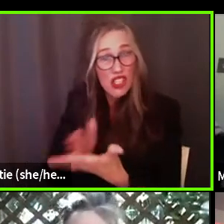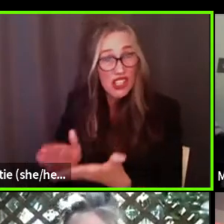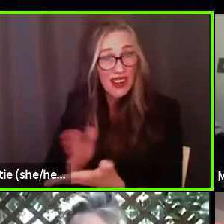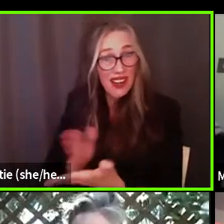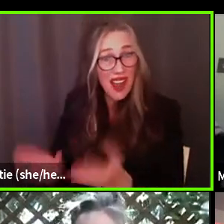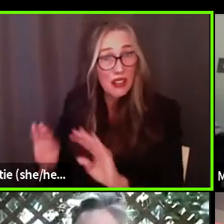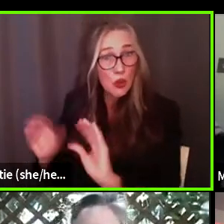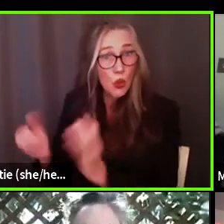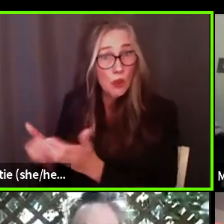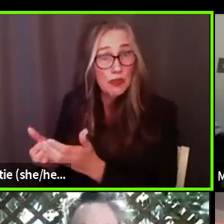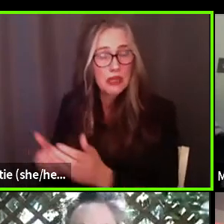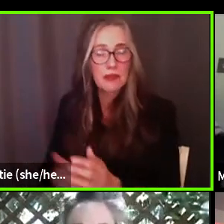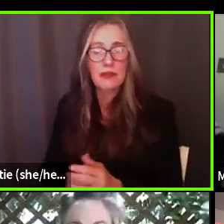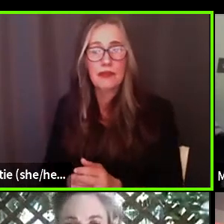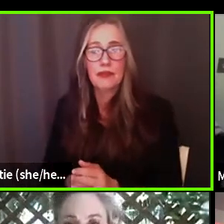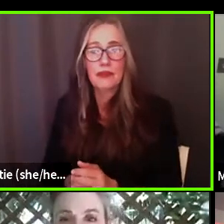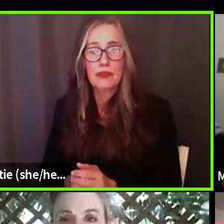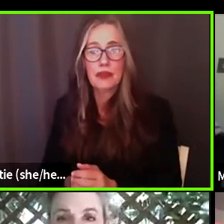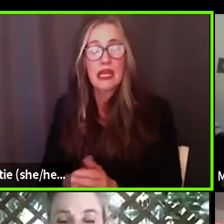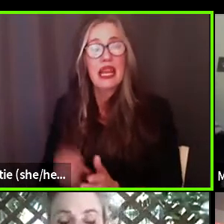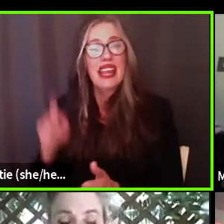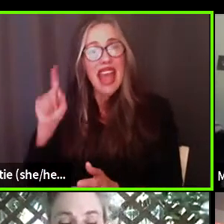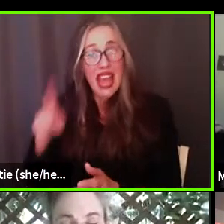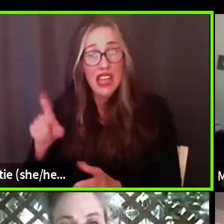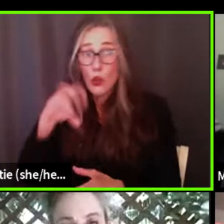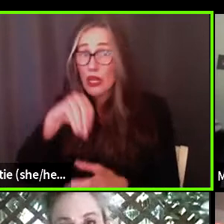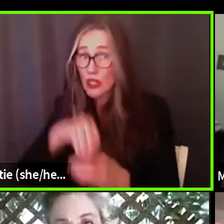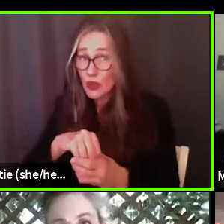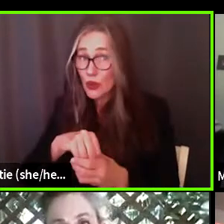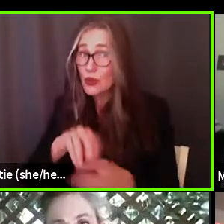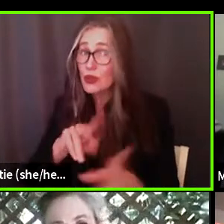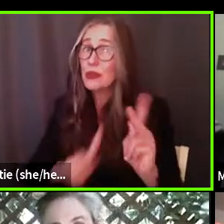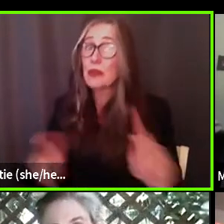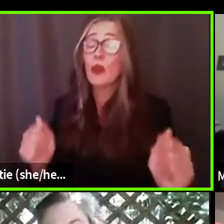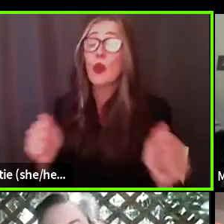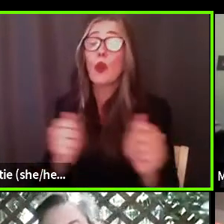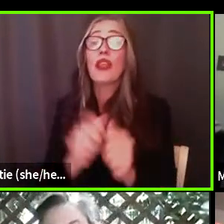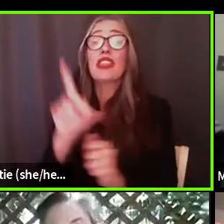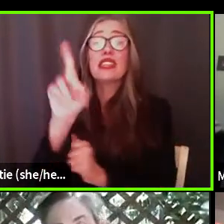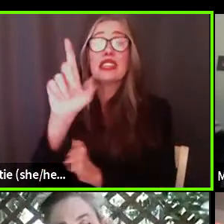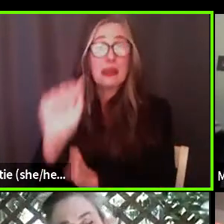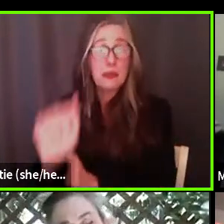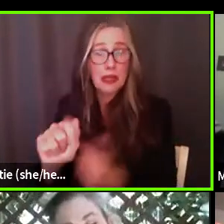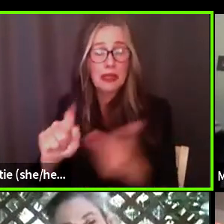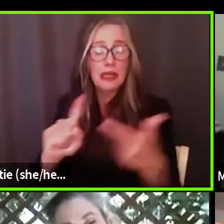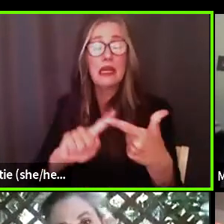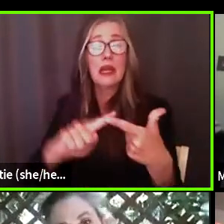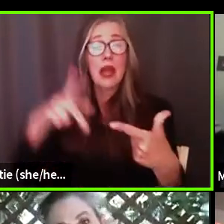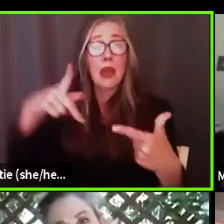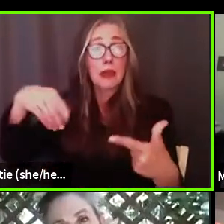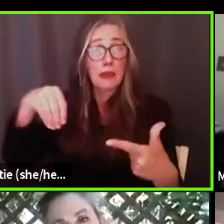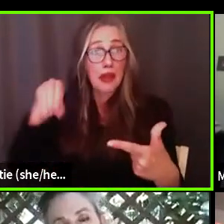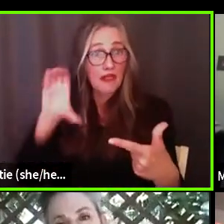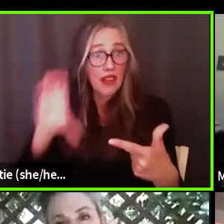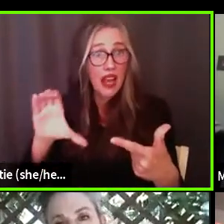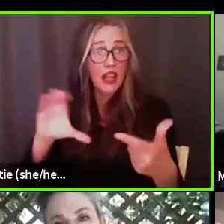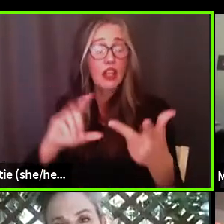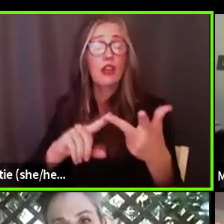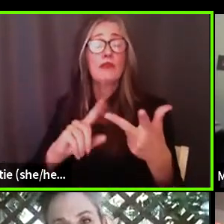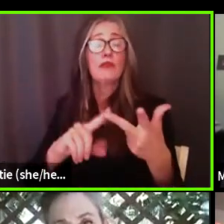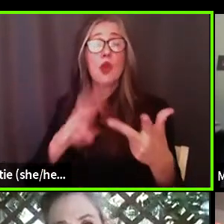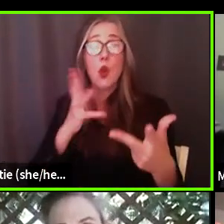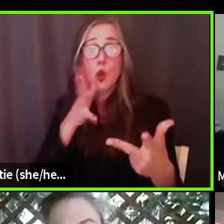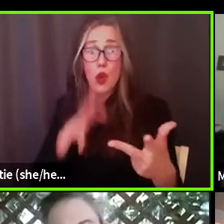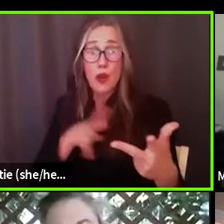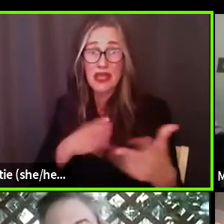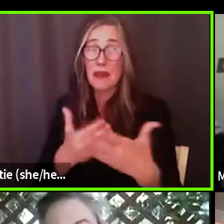references to how people with disabilities people of color women all of the groups that were targeted for